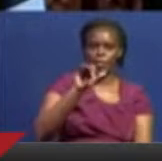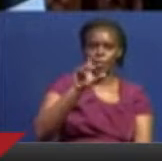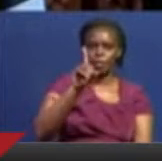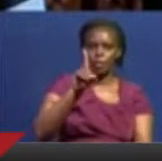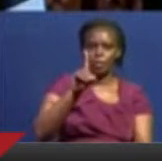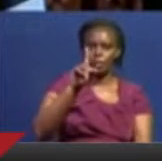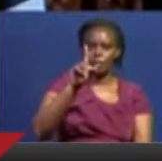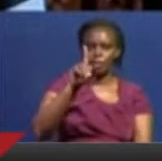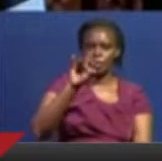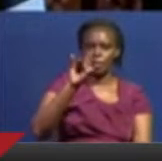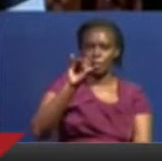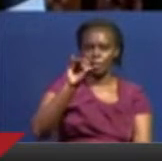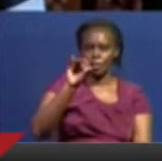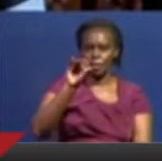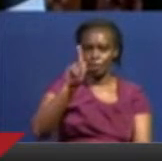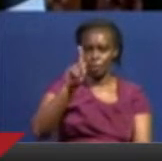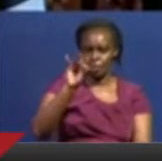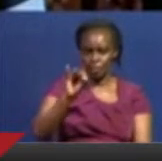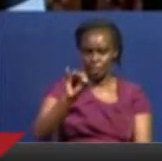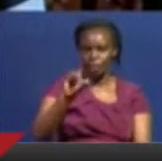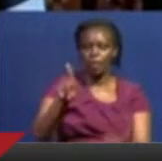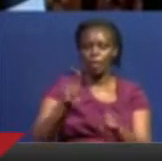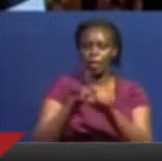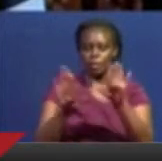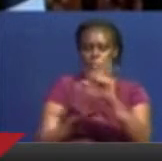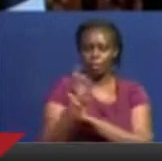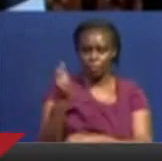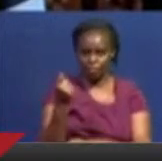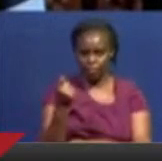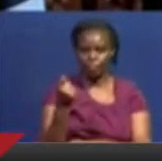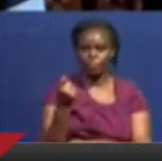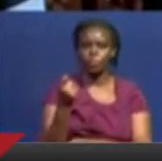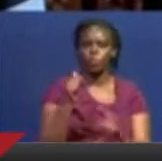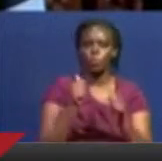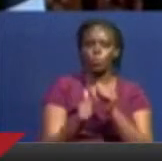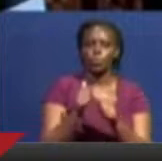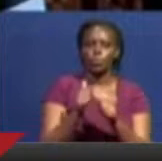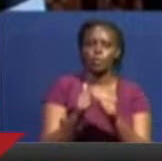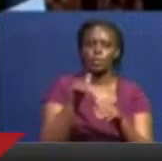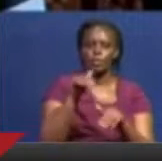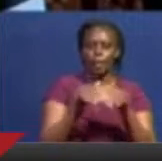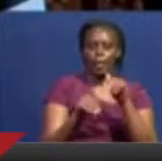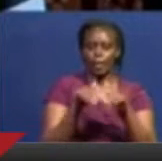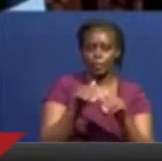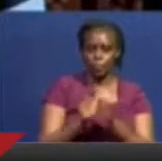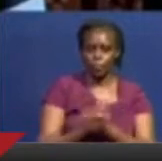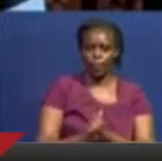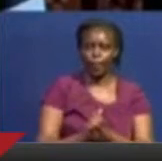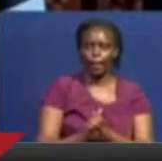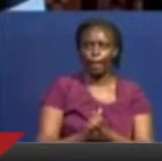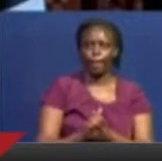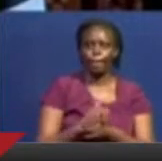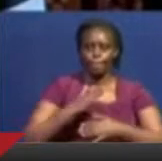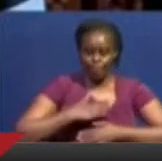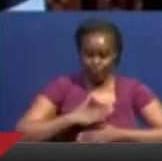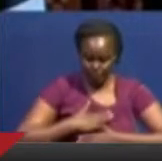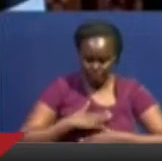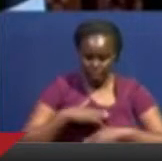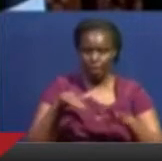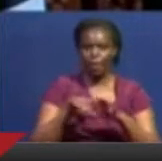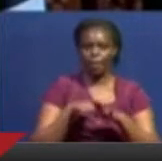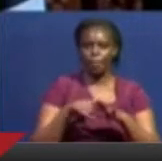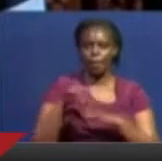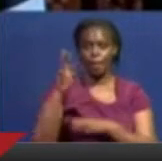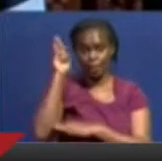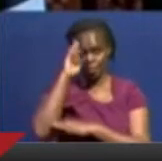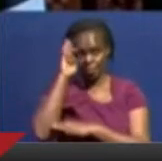the vacancy in the office of the Deputy President, which is essentially an election. Honourable members, you